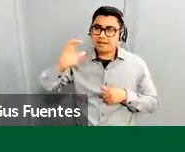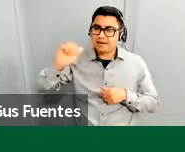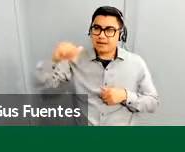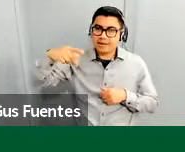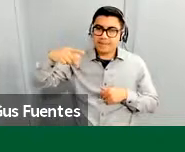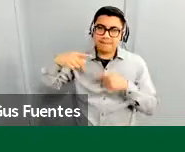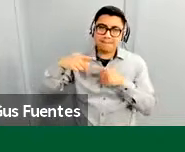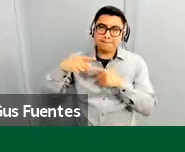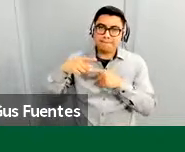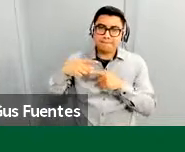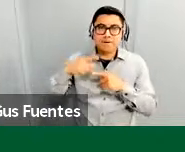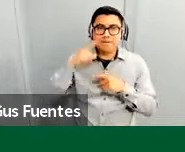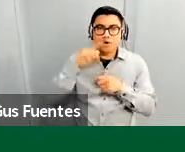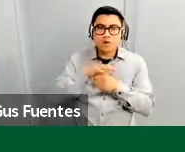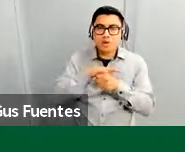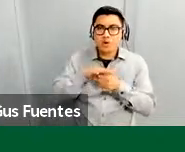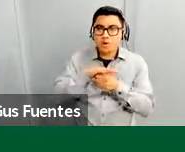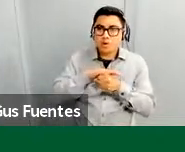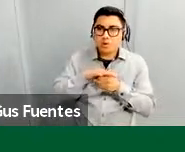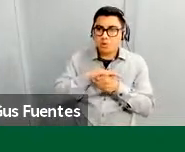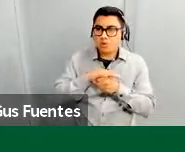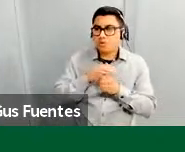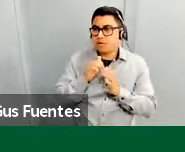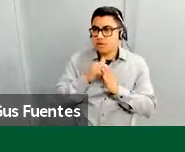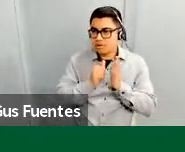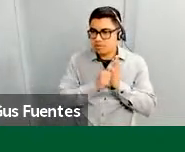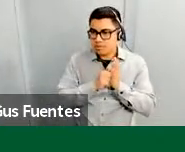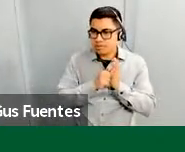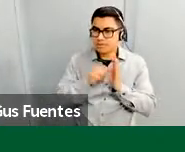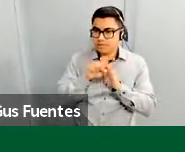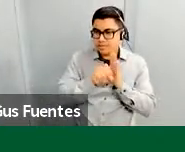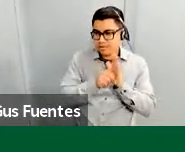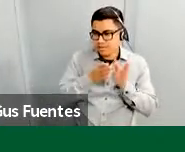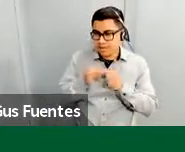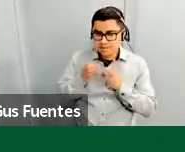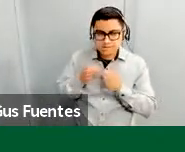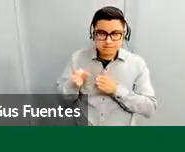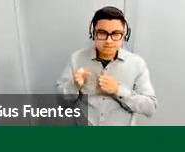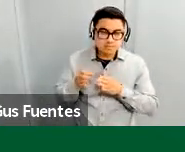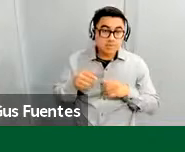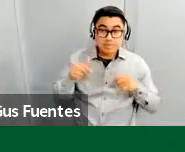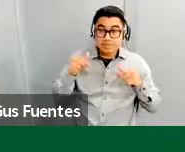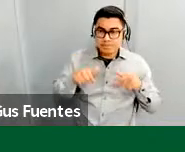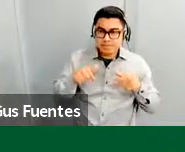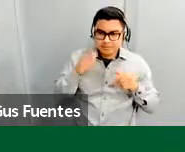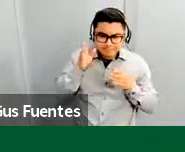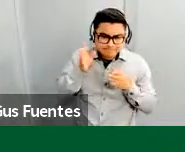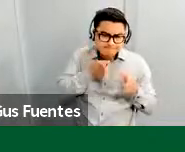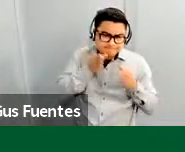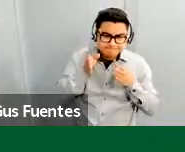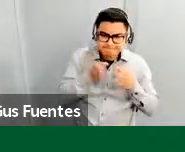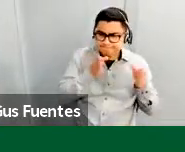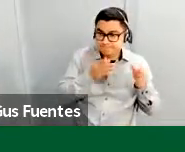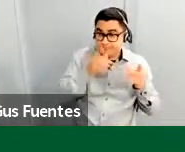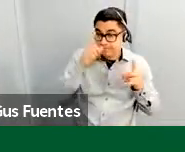Control Accountability Plan. It's a state template that's required, but our strategic plan is really the basis for